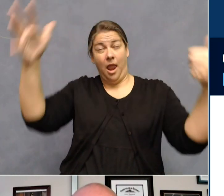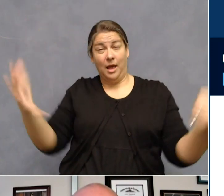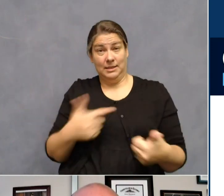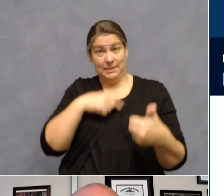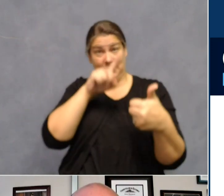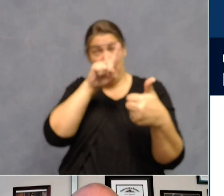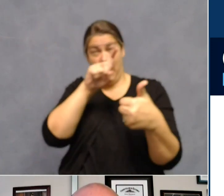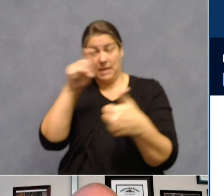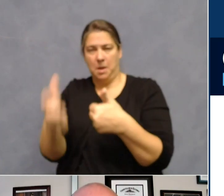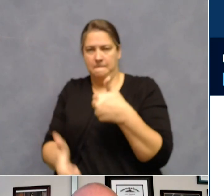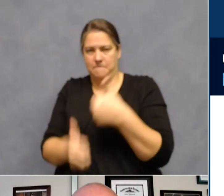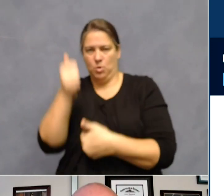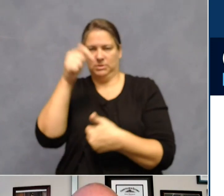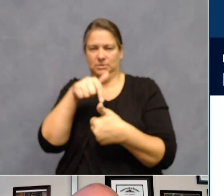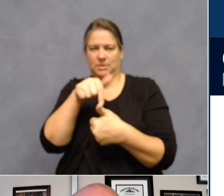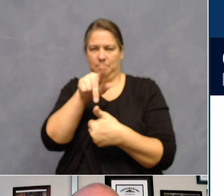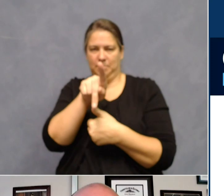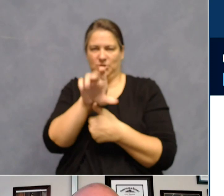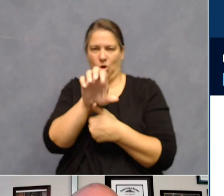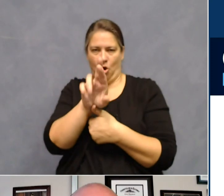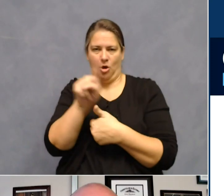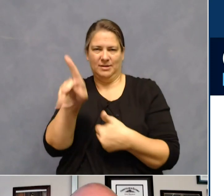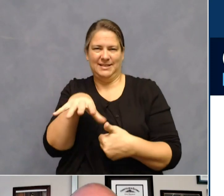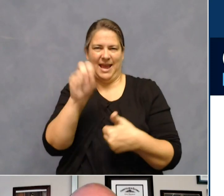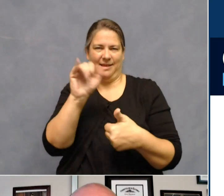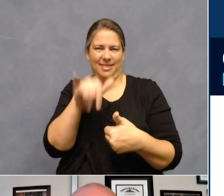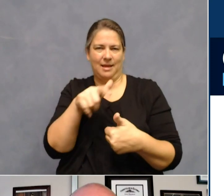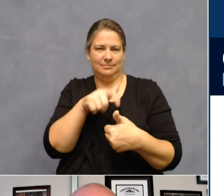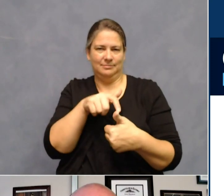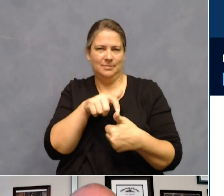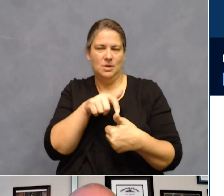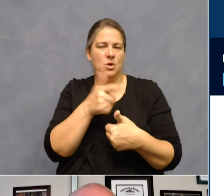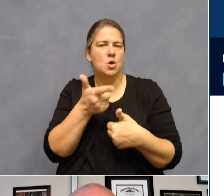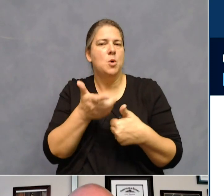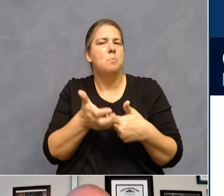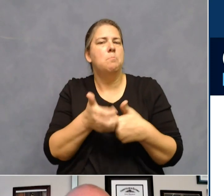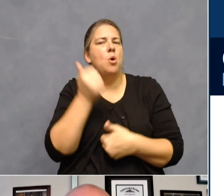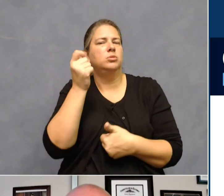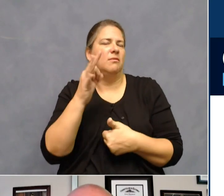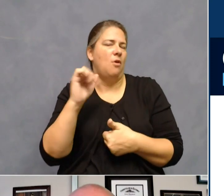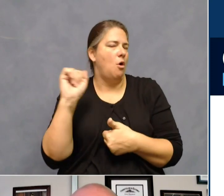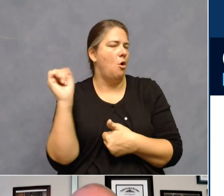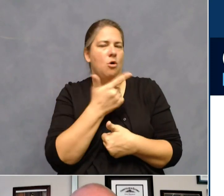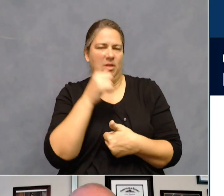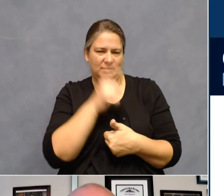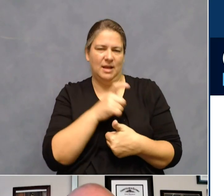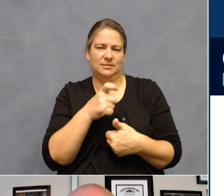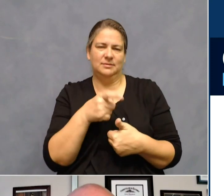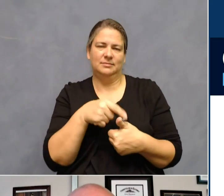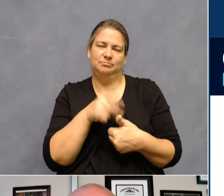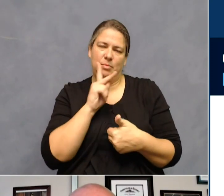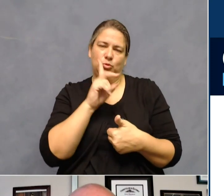accurate, and they're by far and away the largest proportion of all the tests. If we can go to the next slide, James.